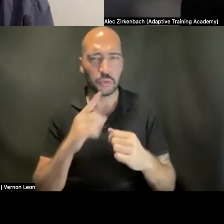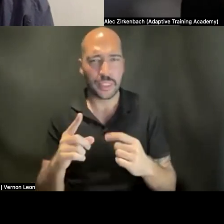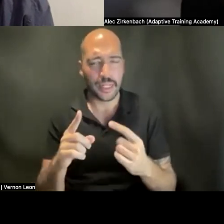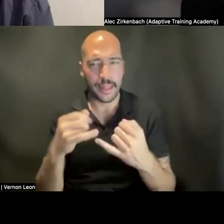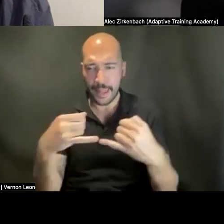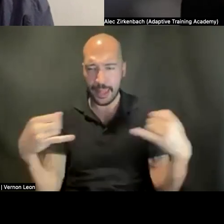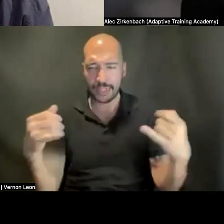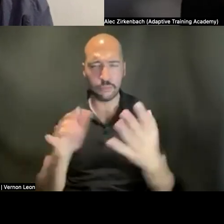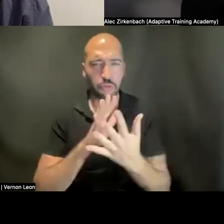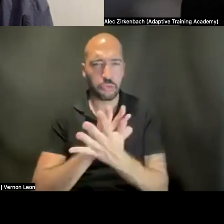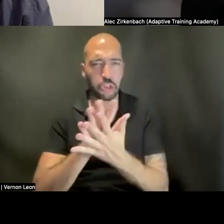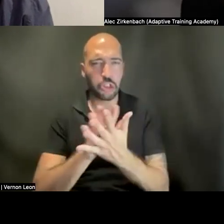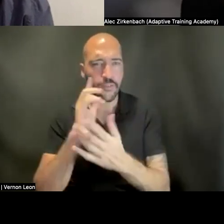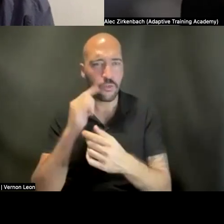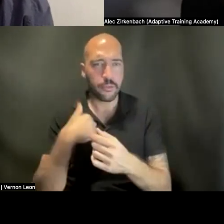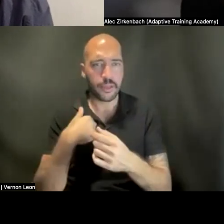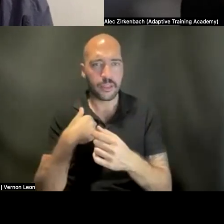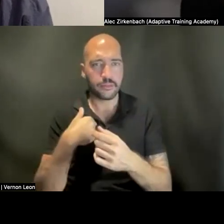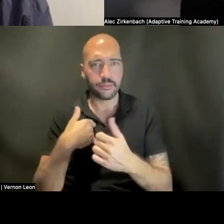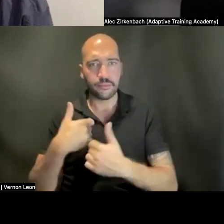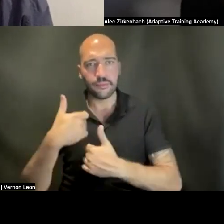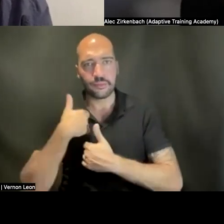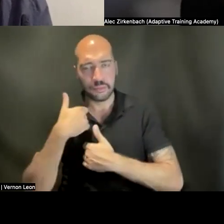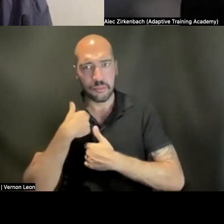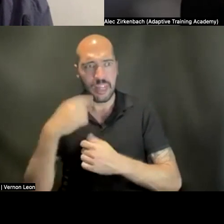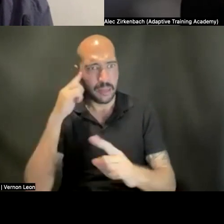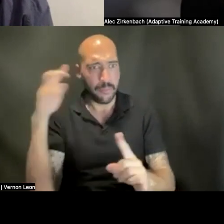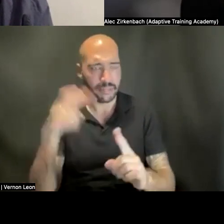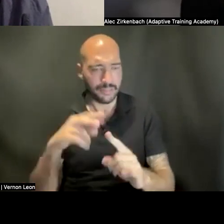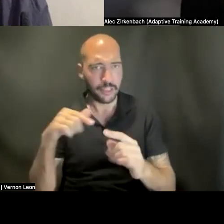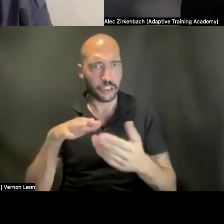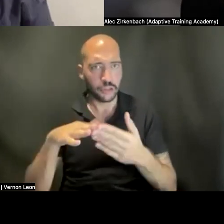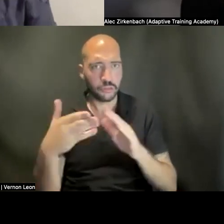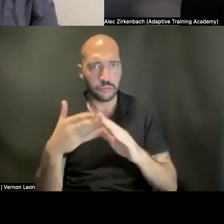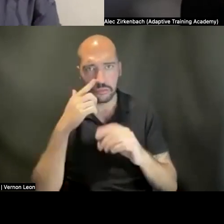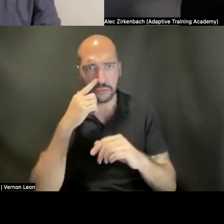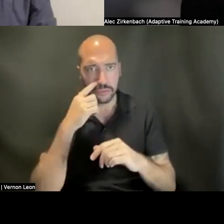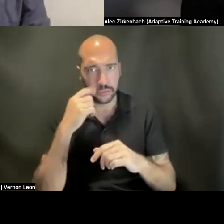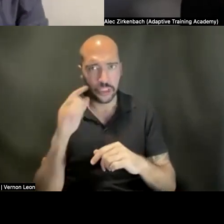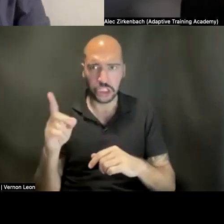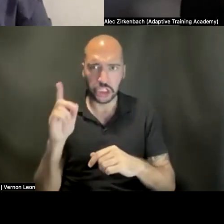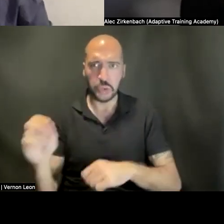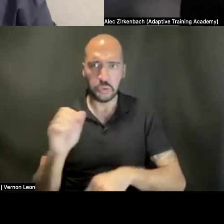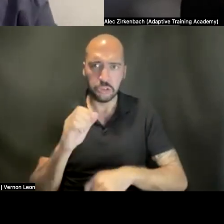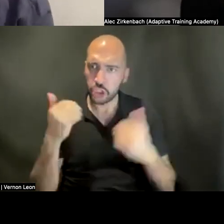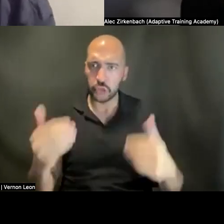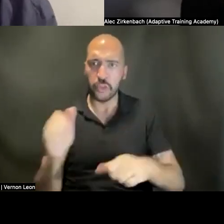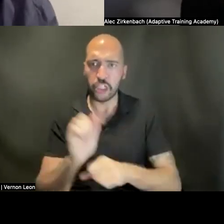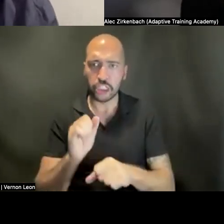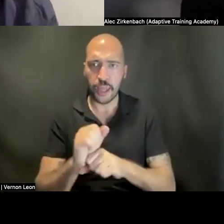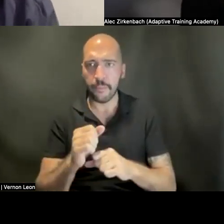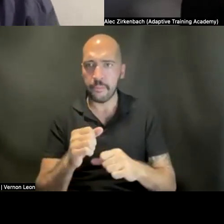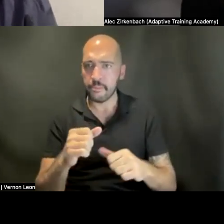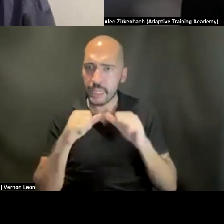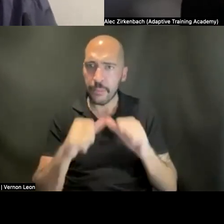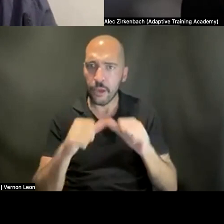for me, was this military mindset and this community where it was like, just do the job and keep going, and the